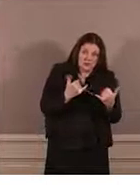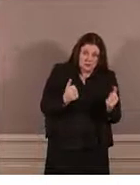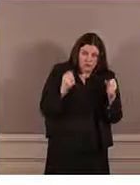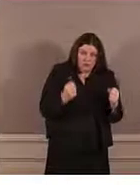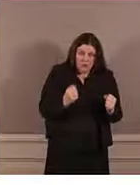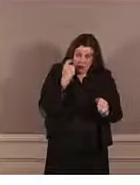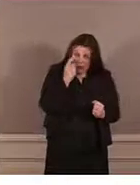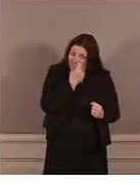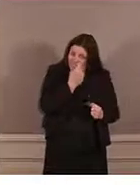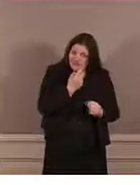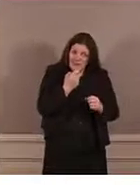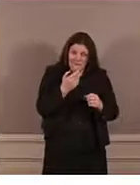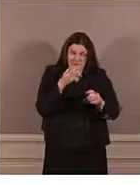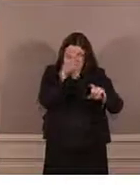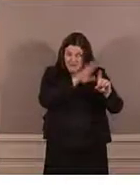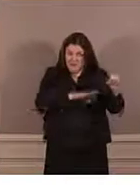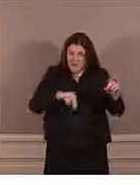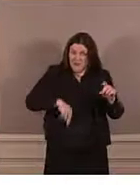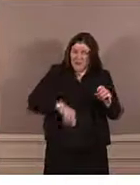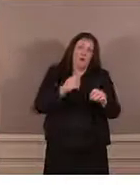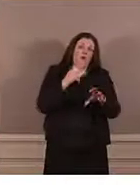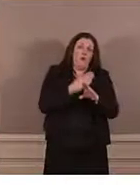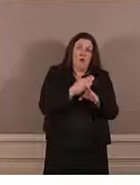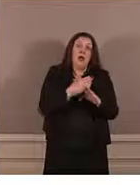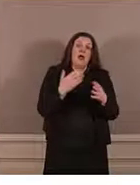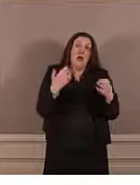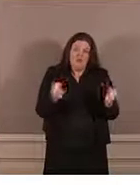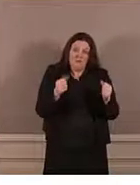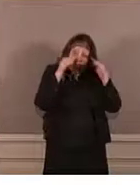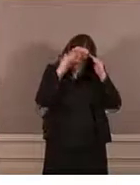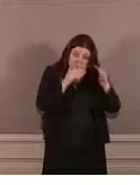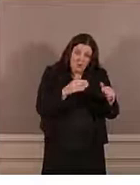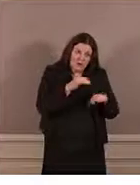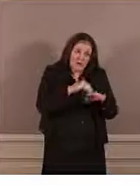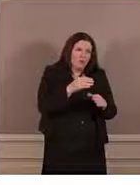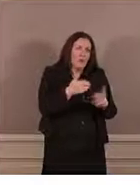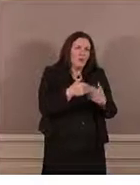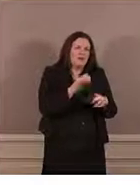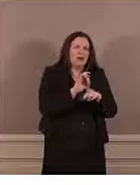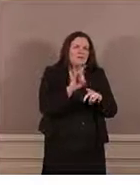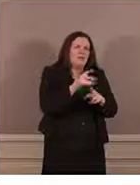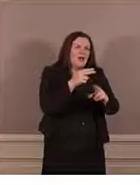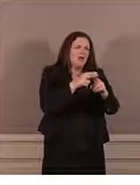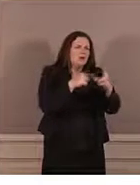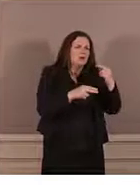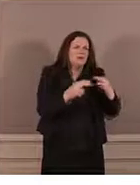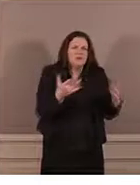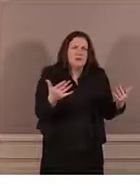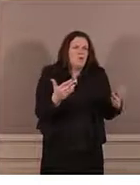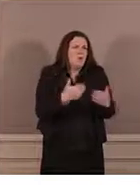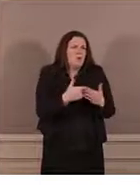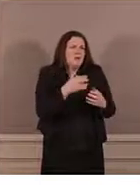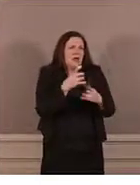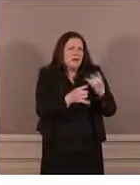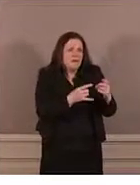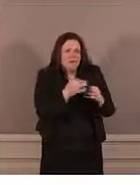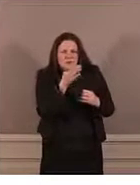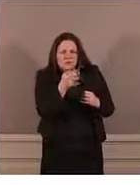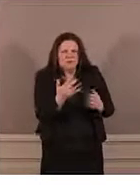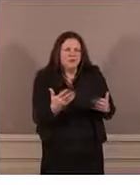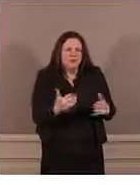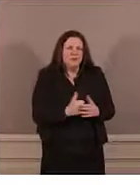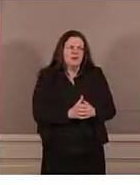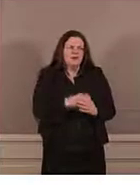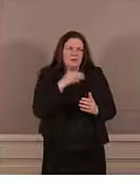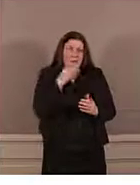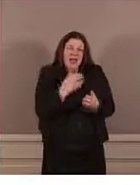practice existed across almost all sites in terms of a focus on outcomes, and importantly, a focus on outcomes that